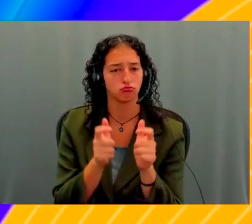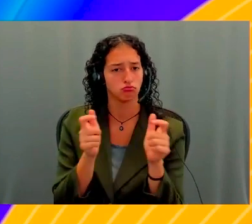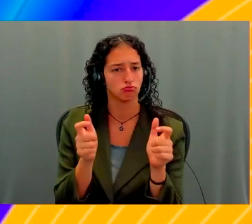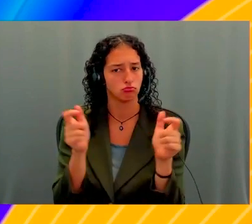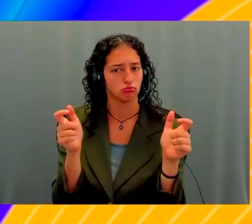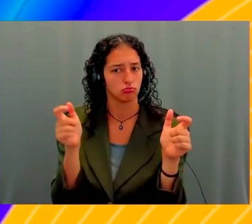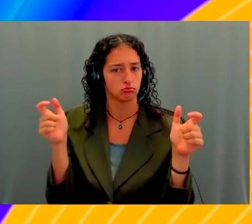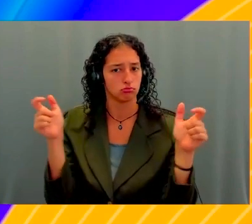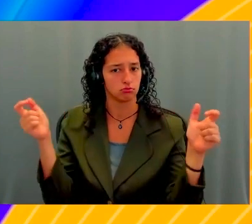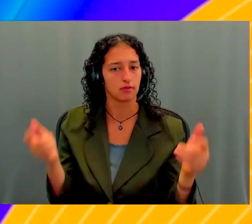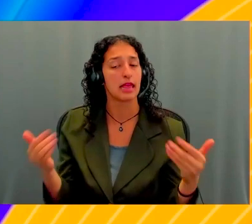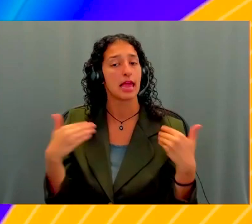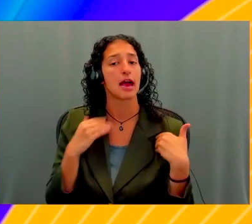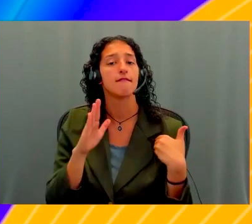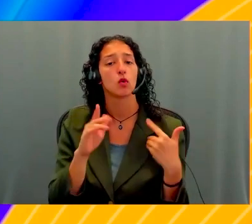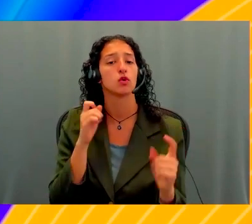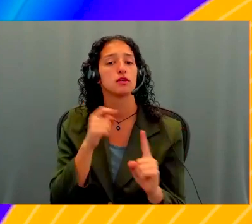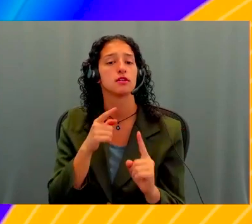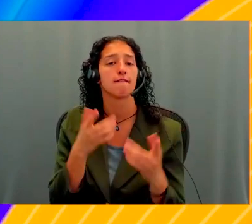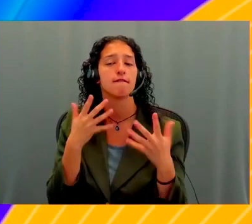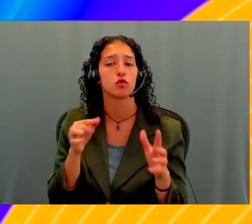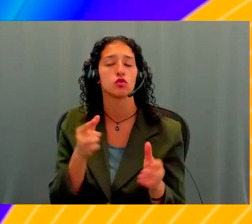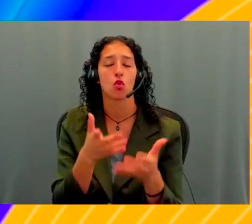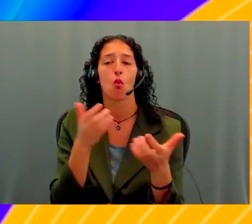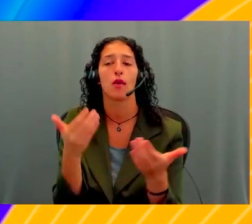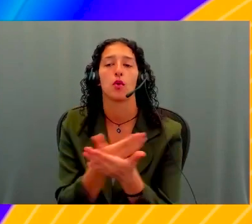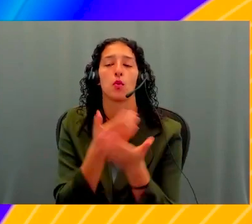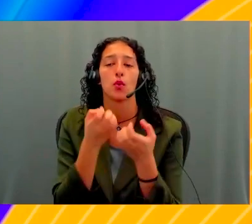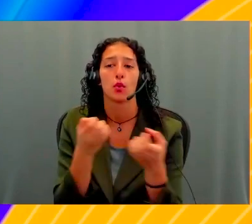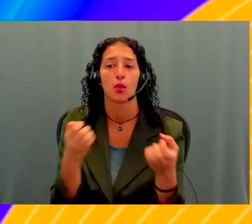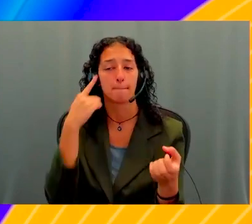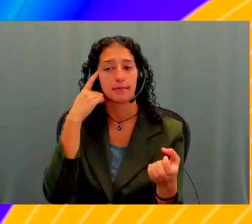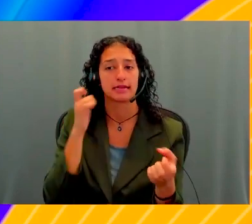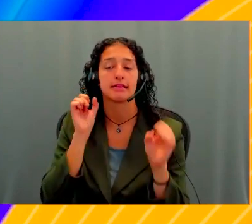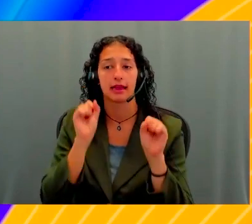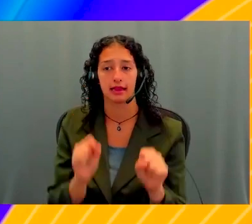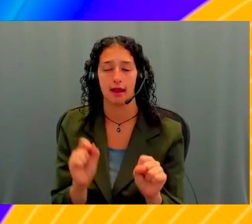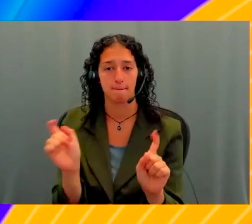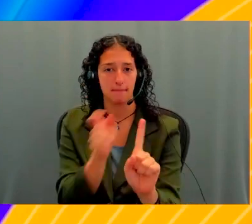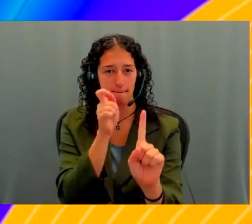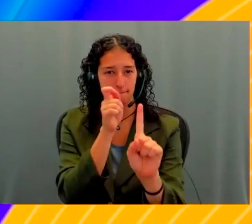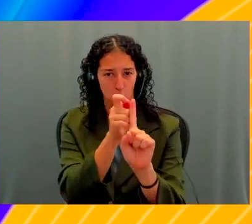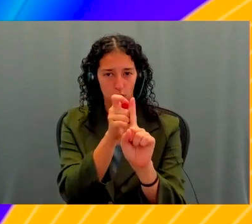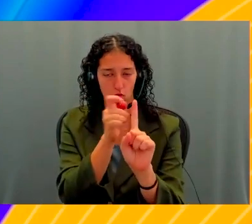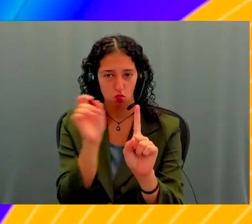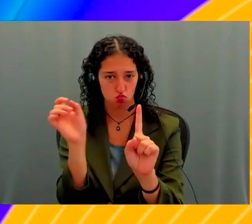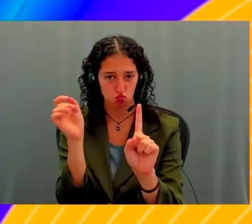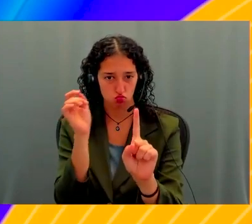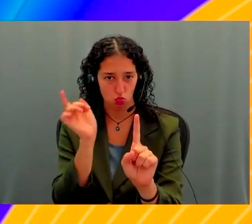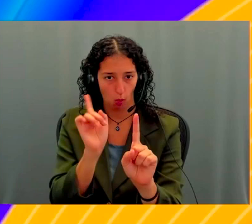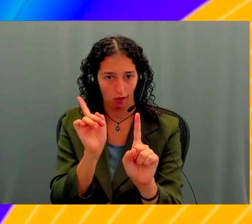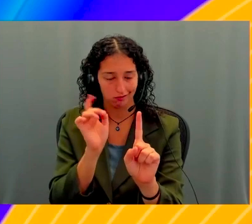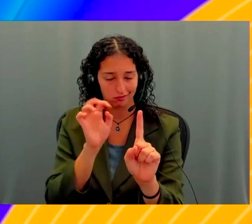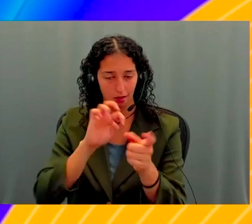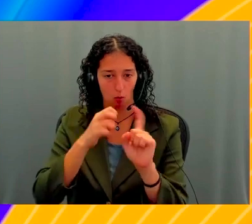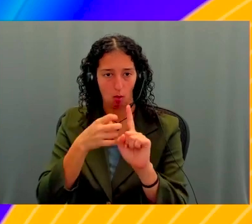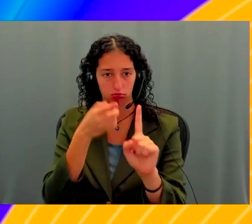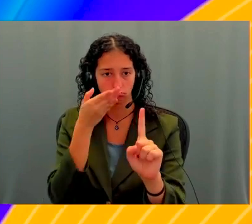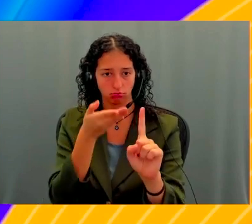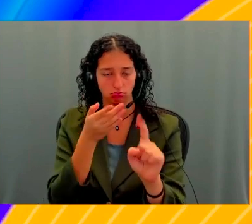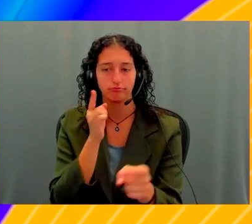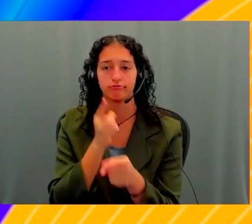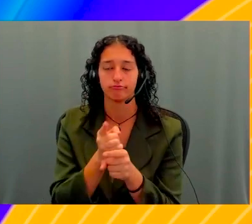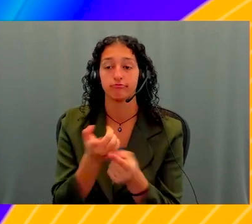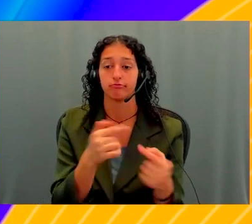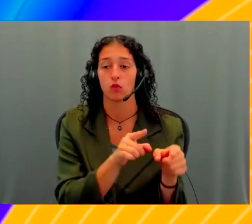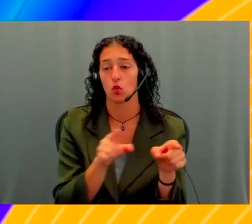and infrastructure. You look into Lookout for Equipment because it can really pinpoint where the issue is. And then we have a third solution for